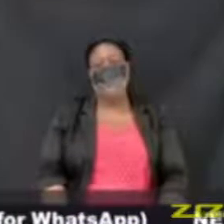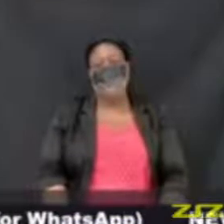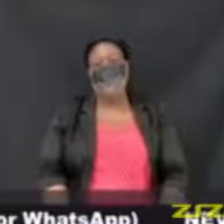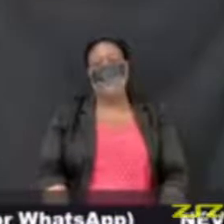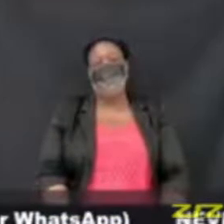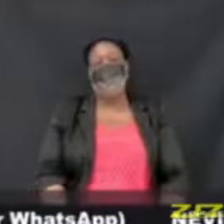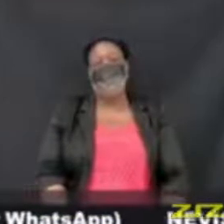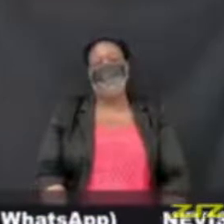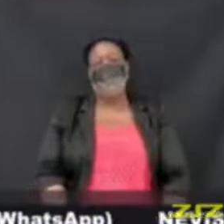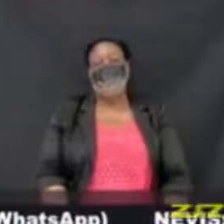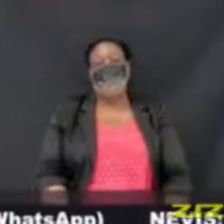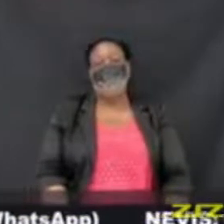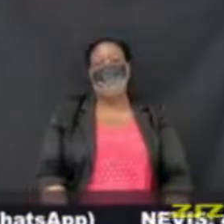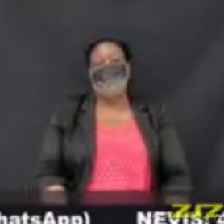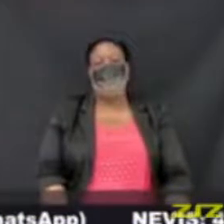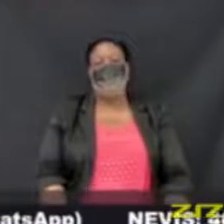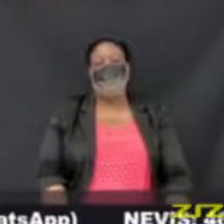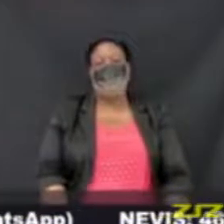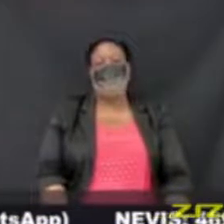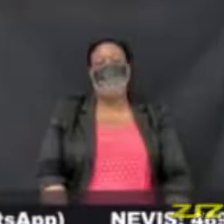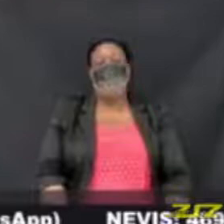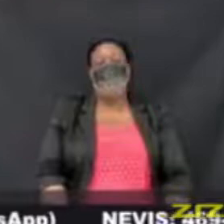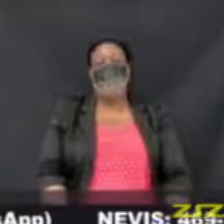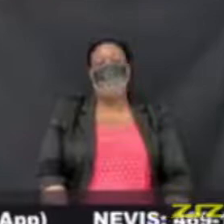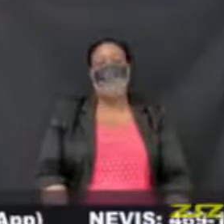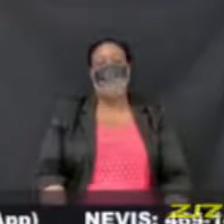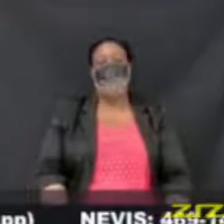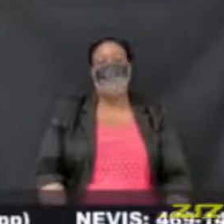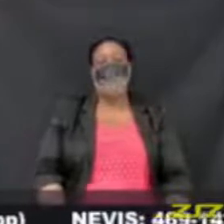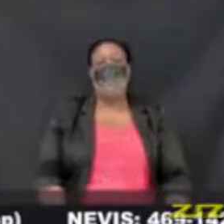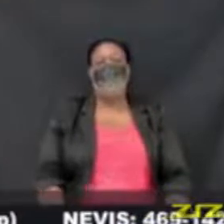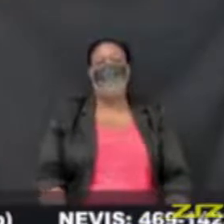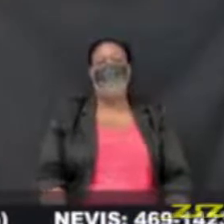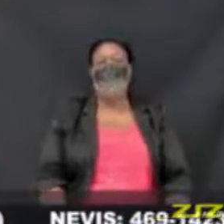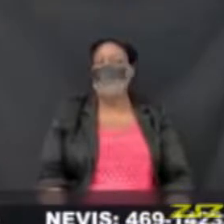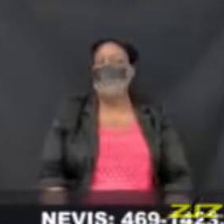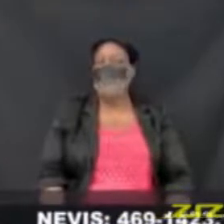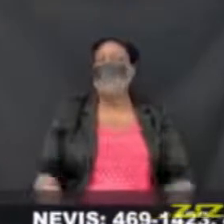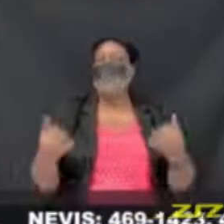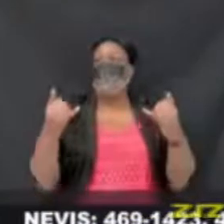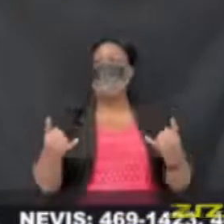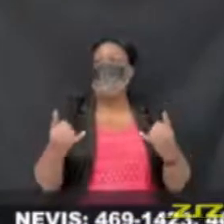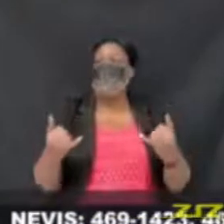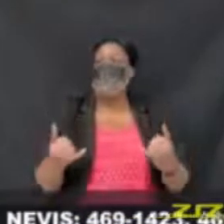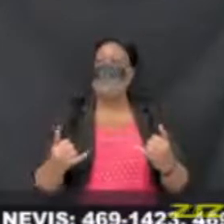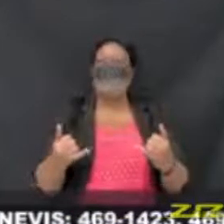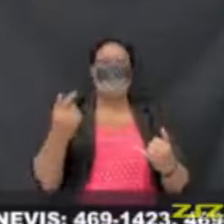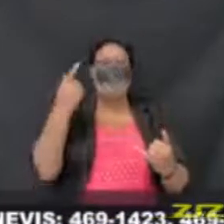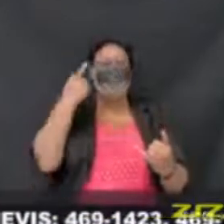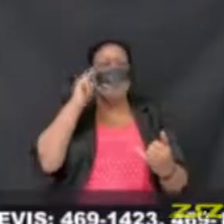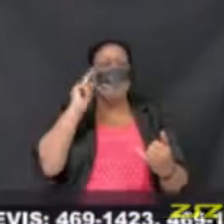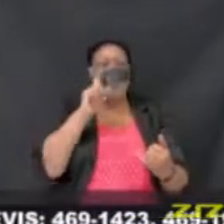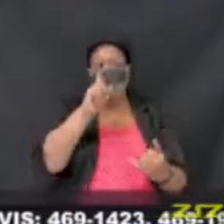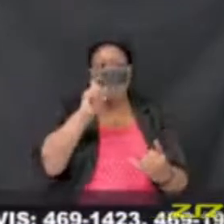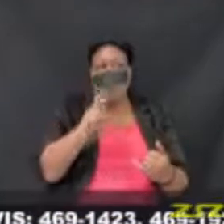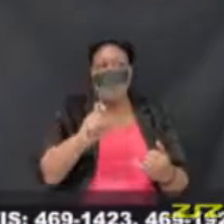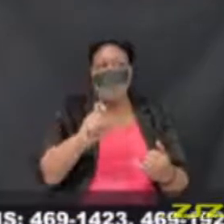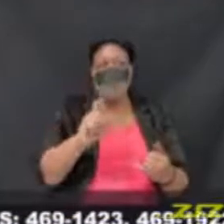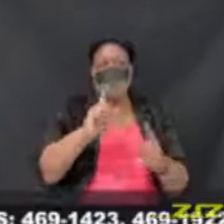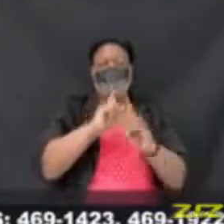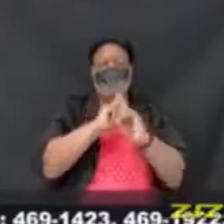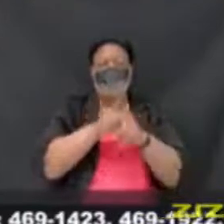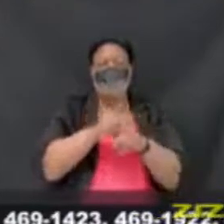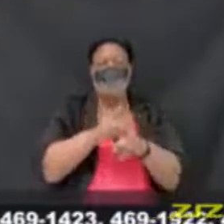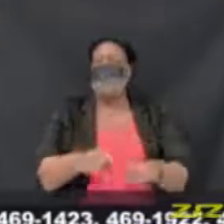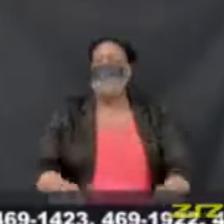Thank you, Mr. Samuel, for the information shared. And now for the exciting part of our briefing, the questions and